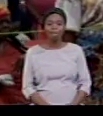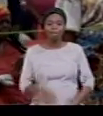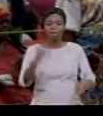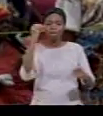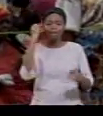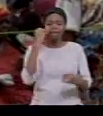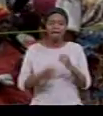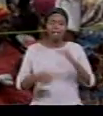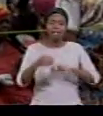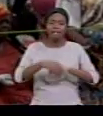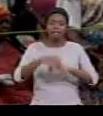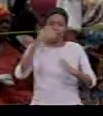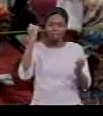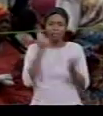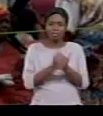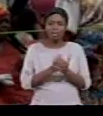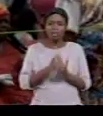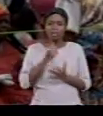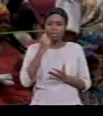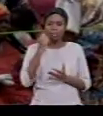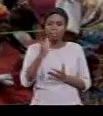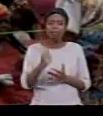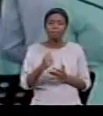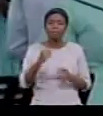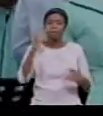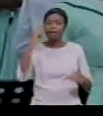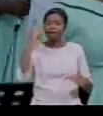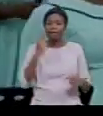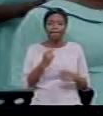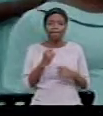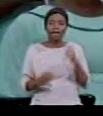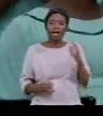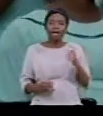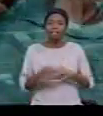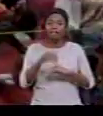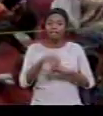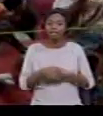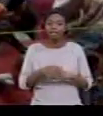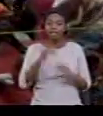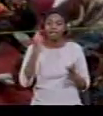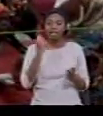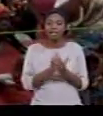amen. Amen. Final night, amen. Amen.